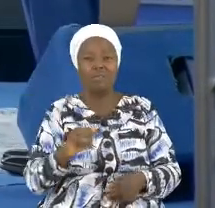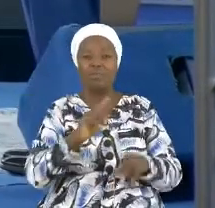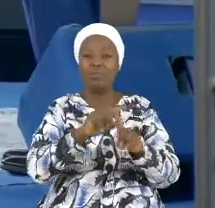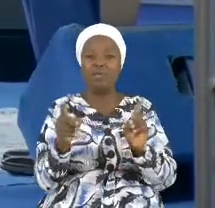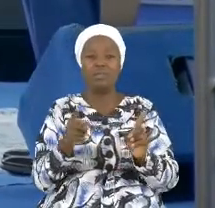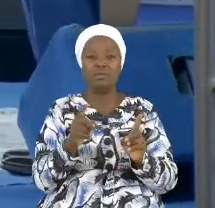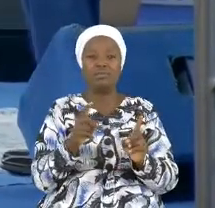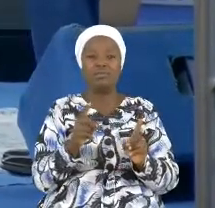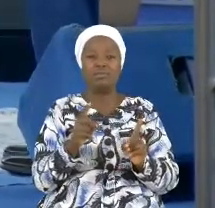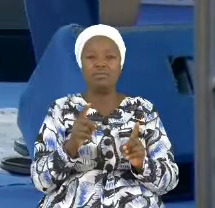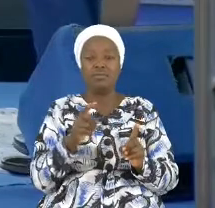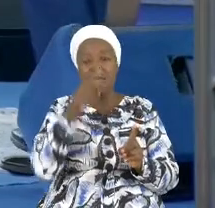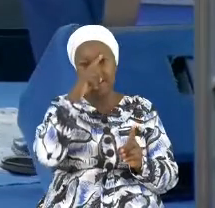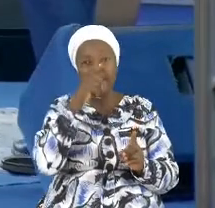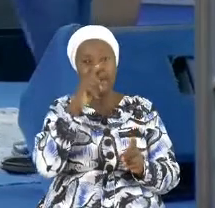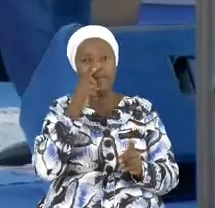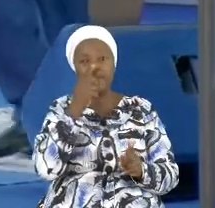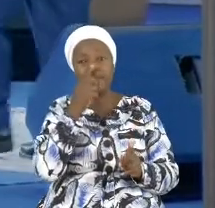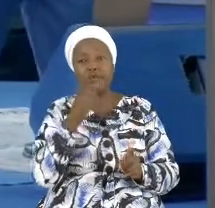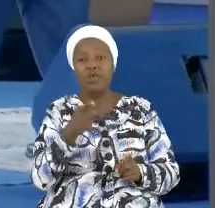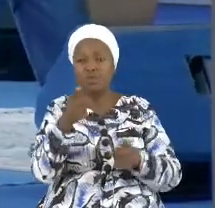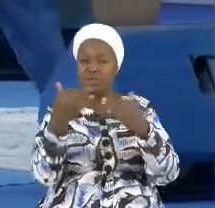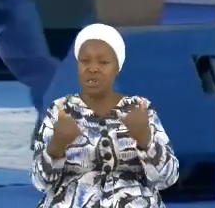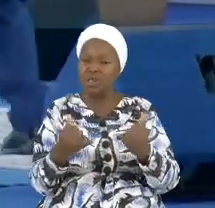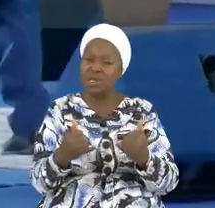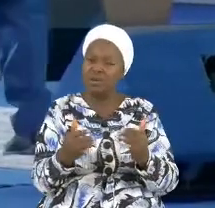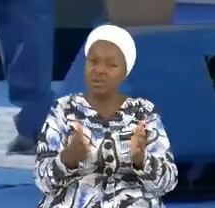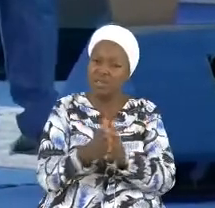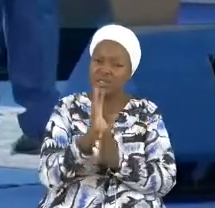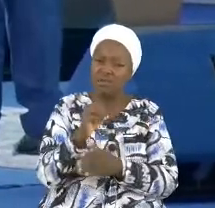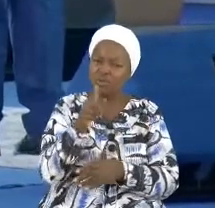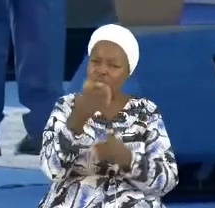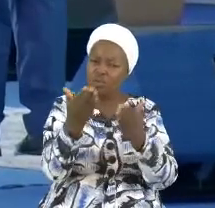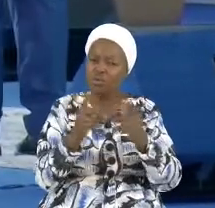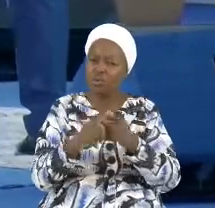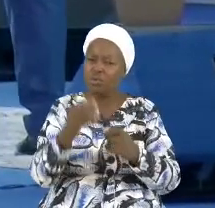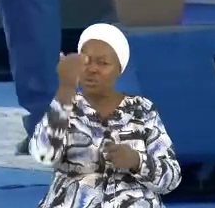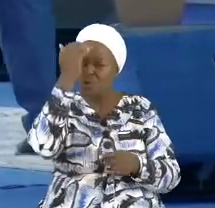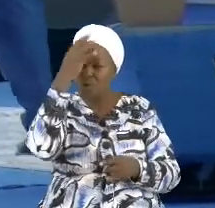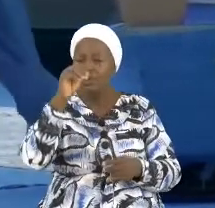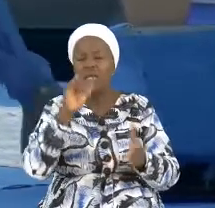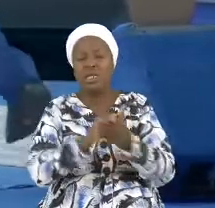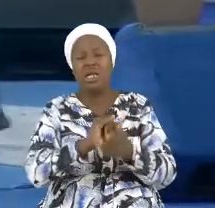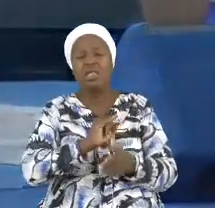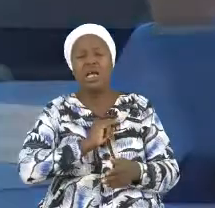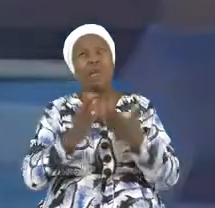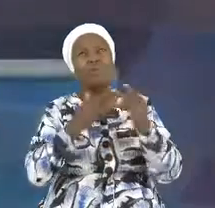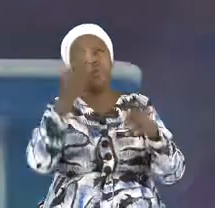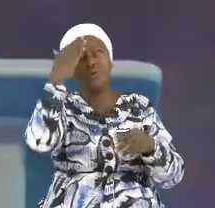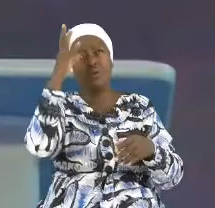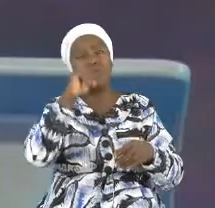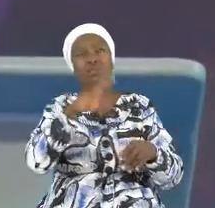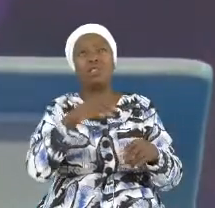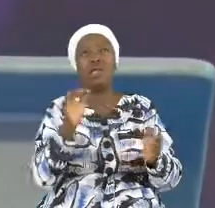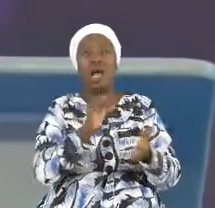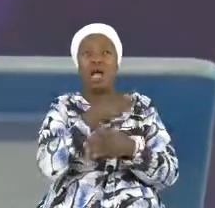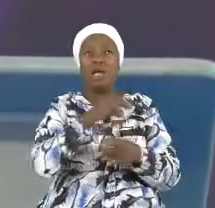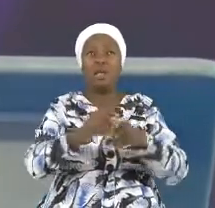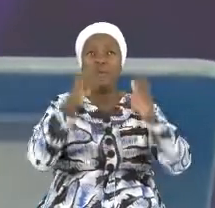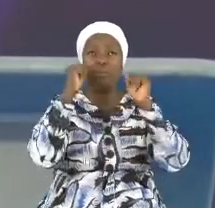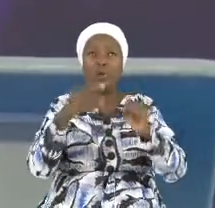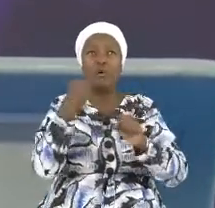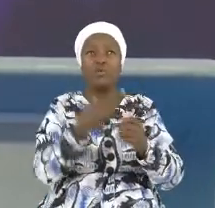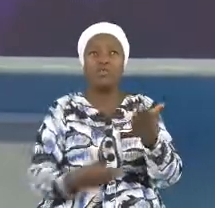now continue. You want to know him, that I may know him and the power of his